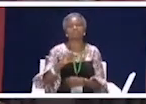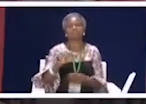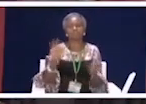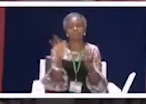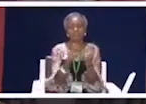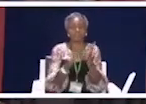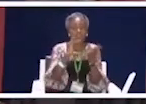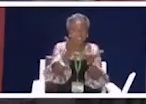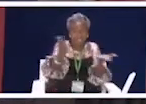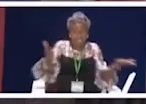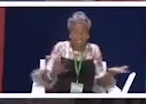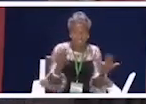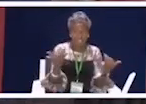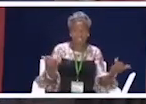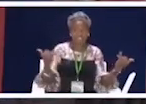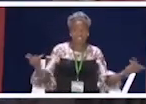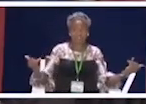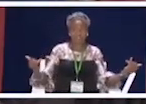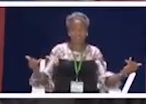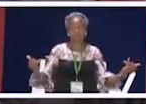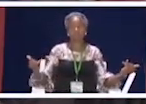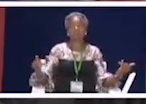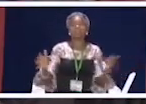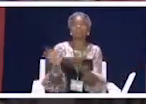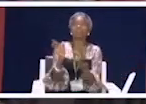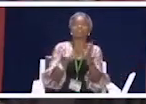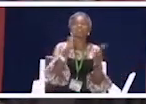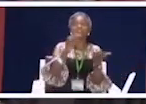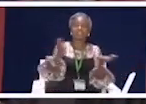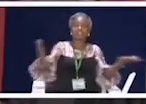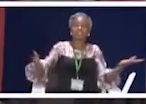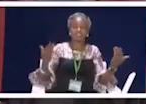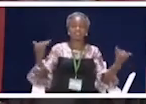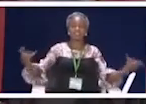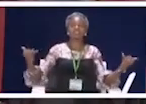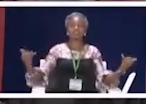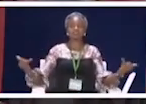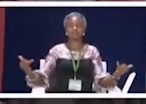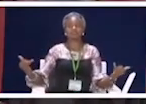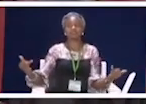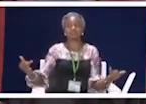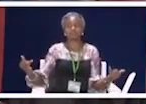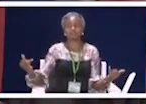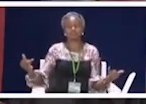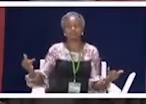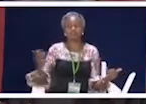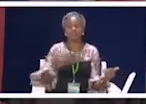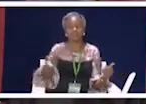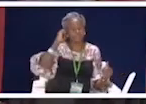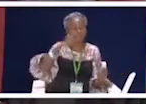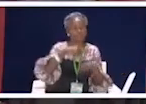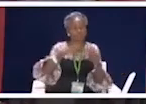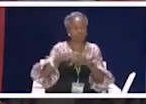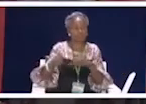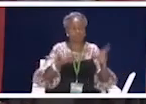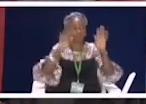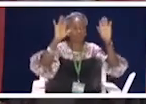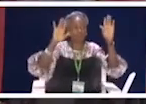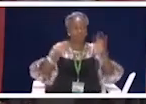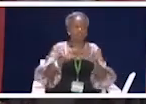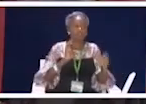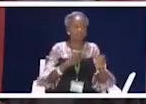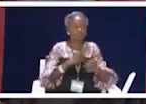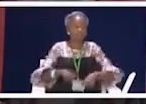Jesus is here right now. I say Jesus is here right now. And he's going to perform wonders in our